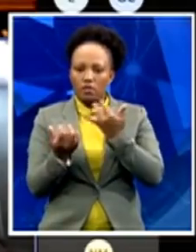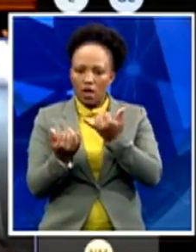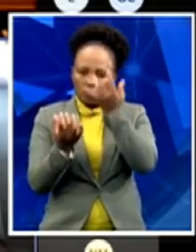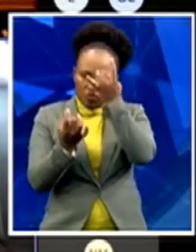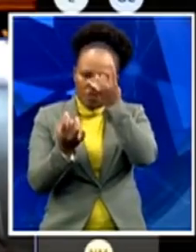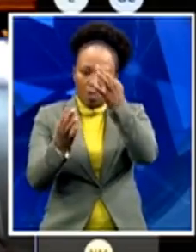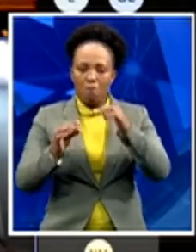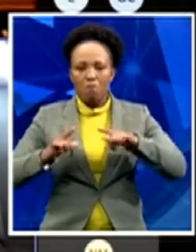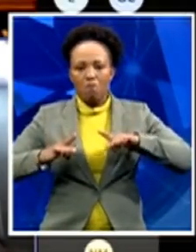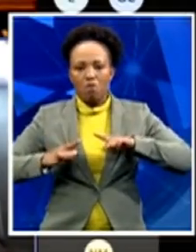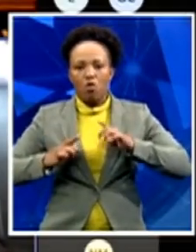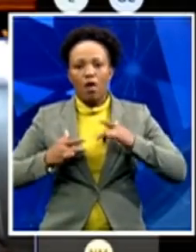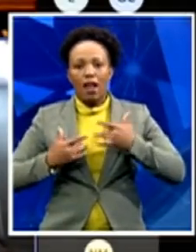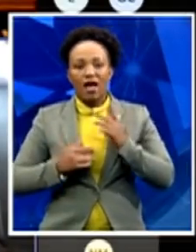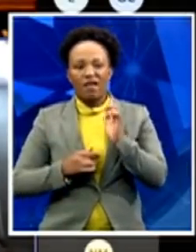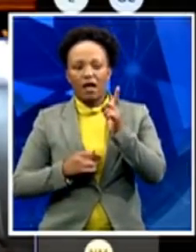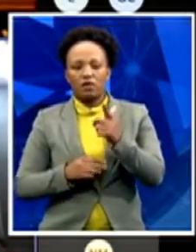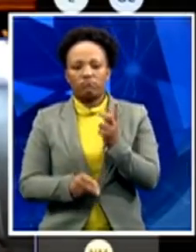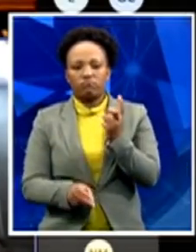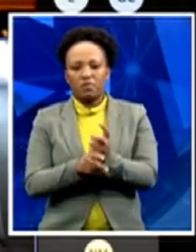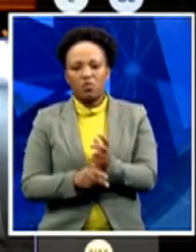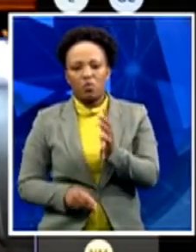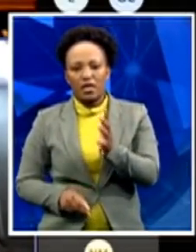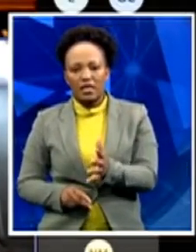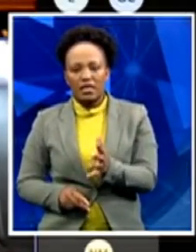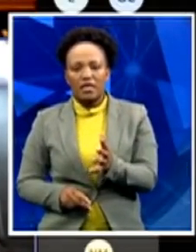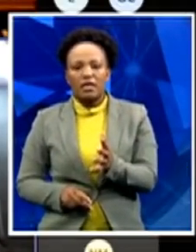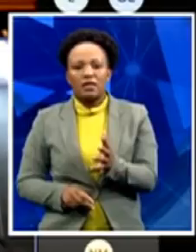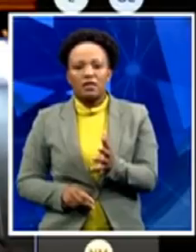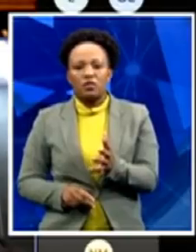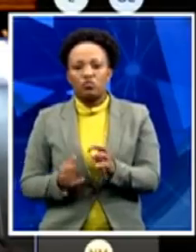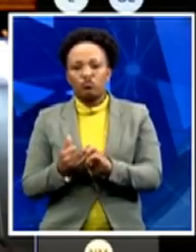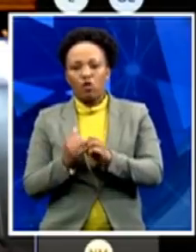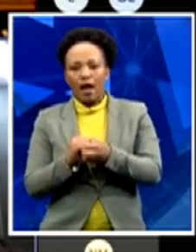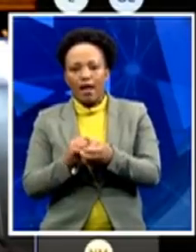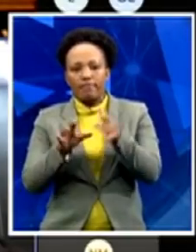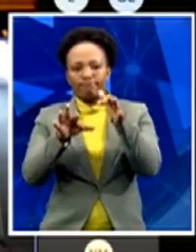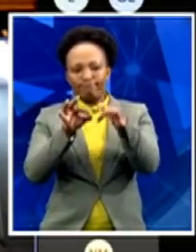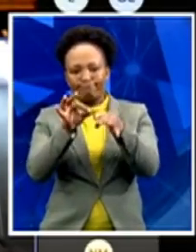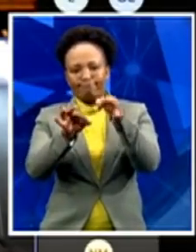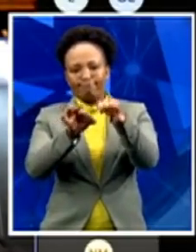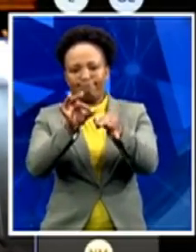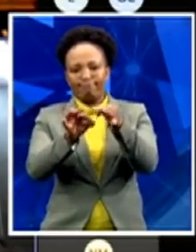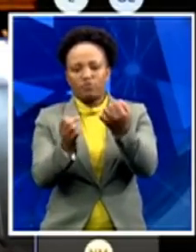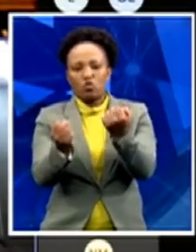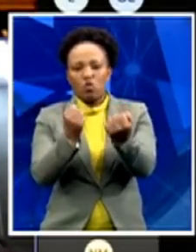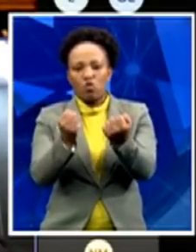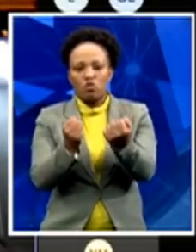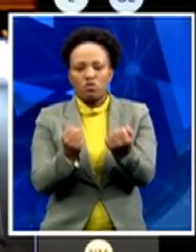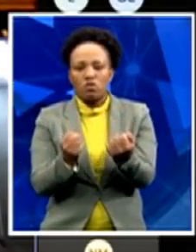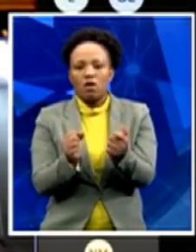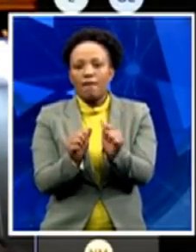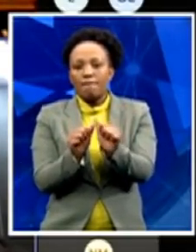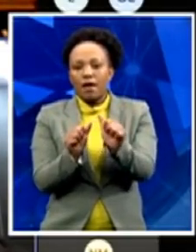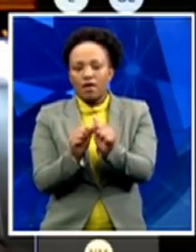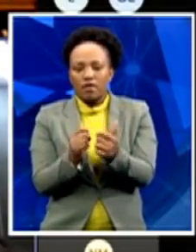and unconvince a court rather than one that we think is coming with a